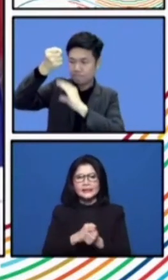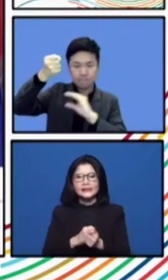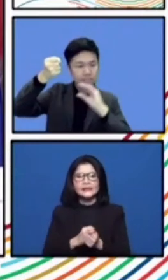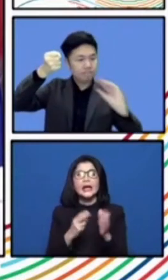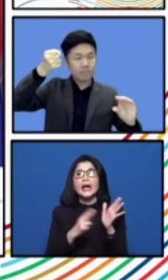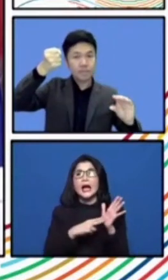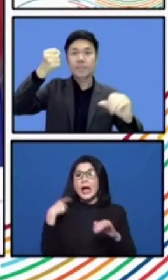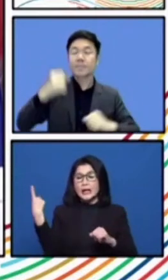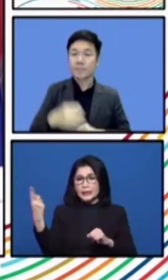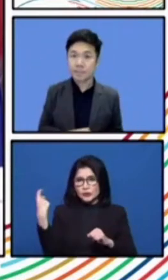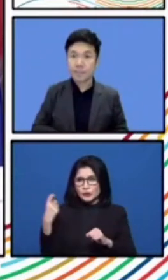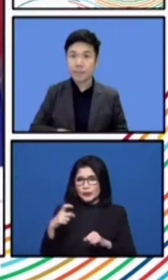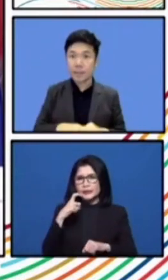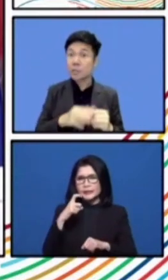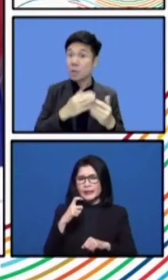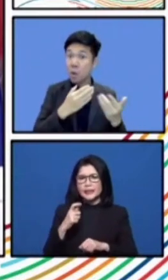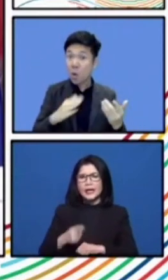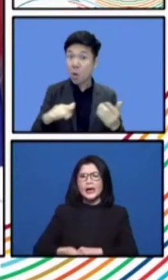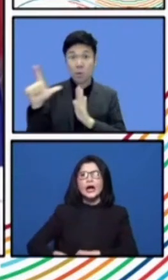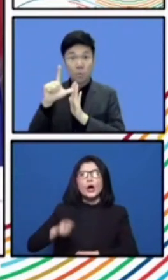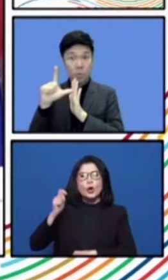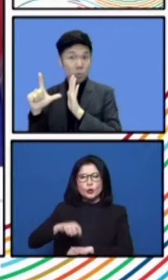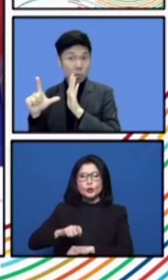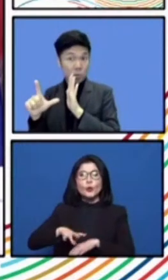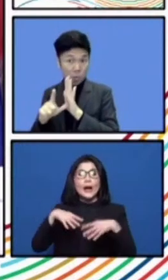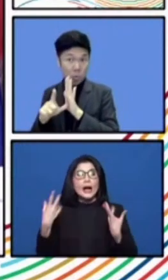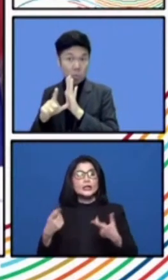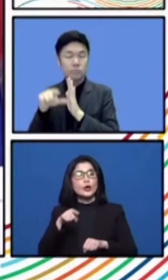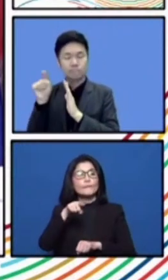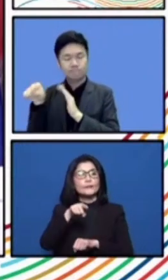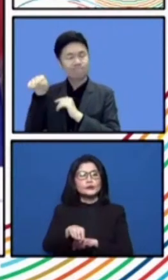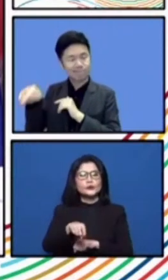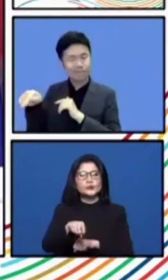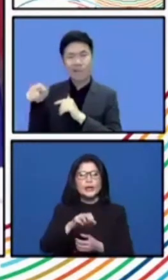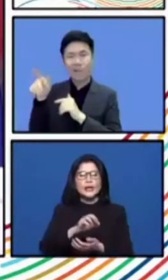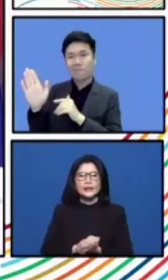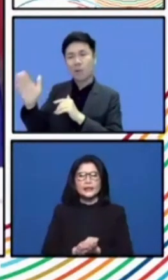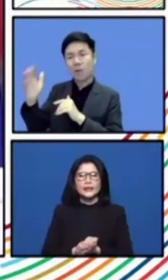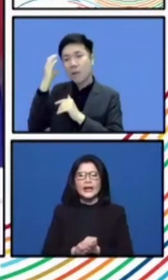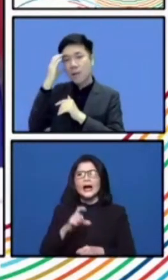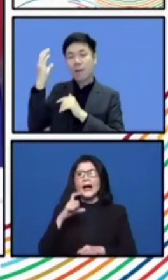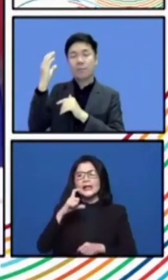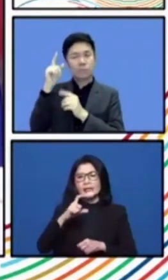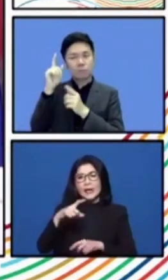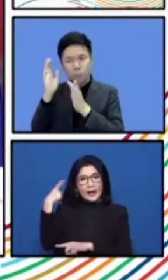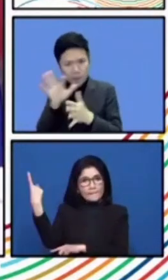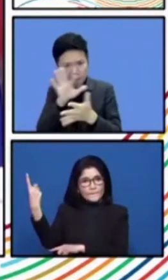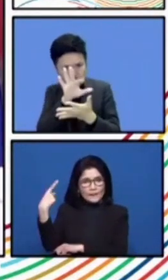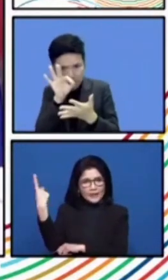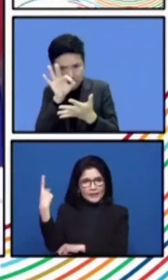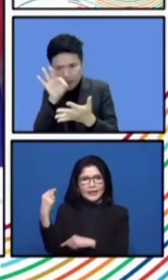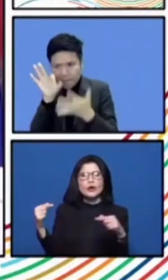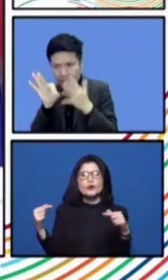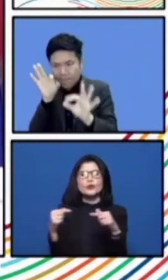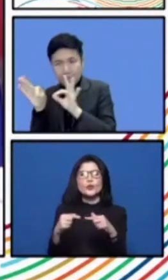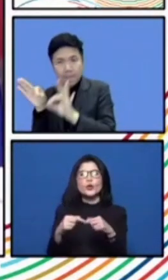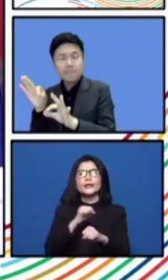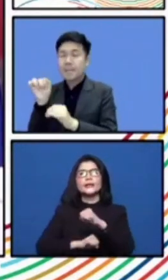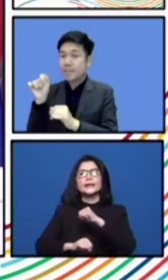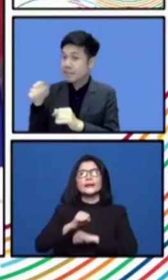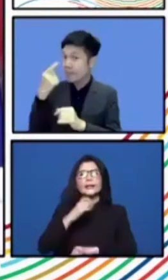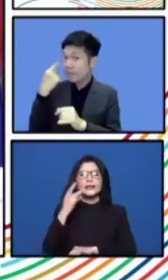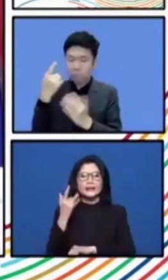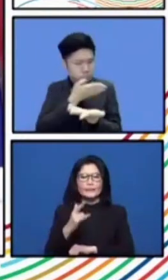appointment of a coordination mechanism within government to facilitate related action and across different sector and